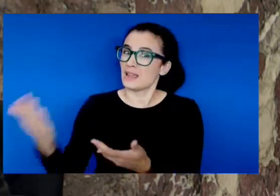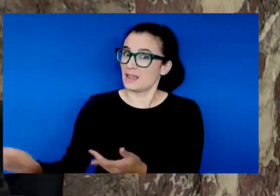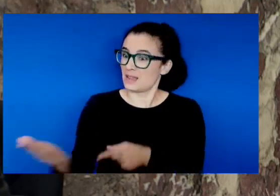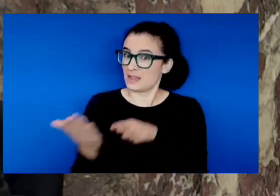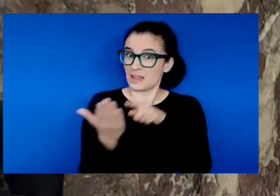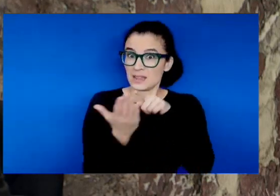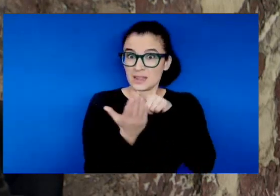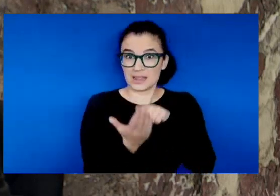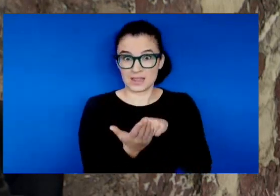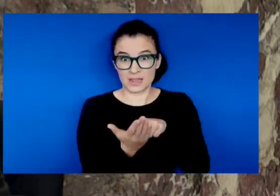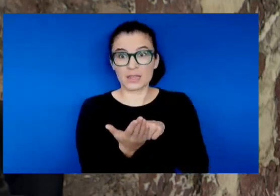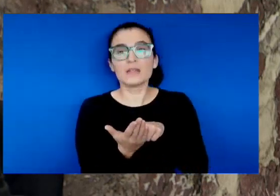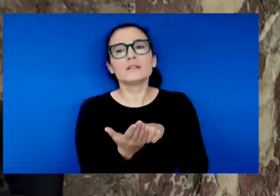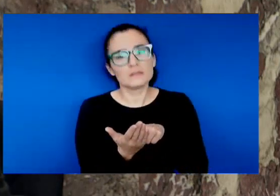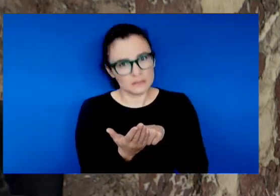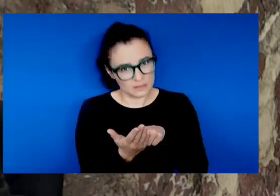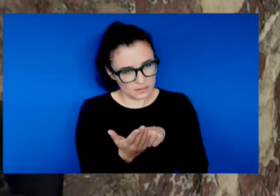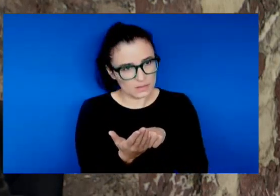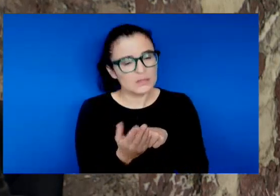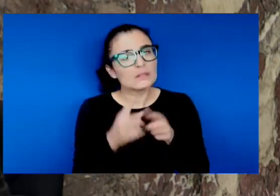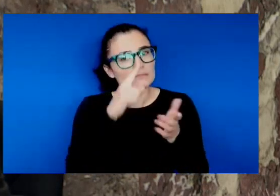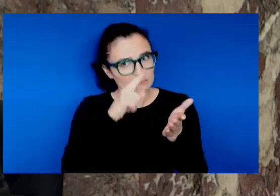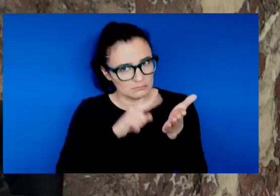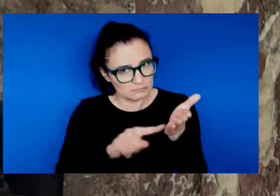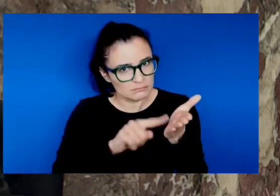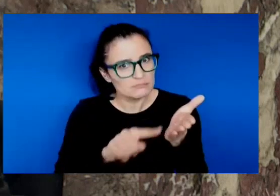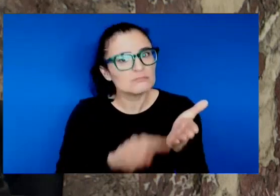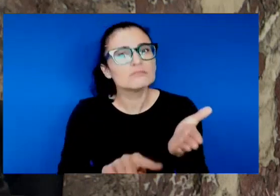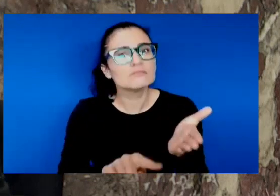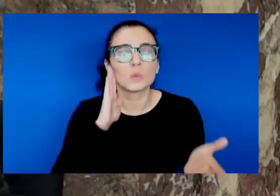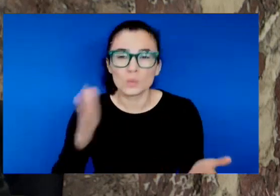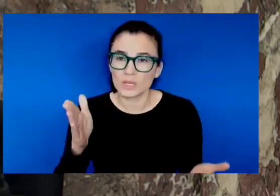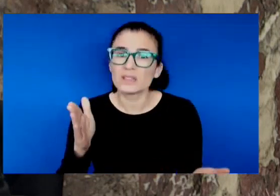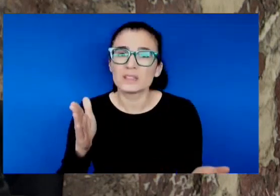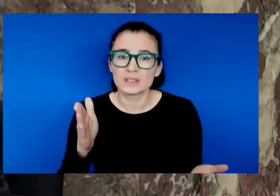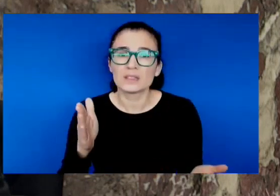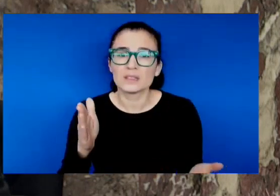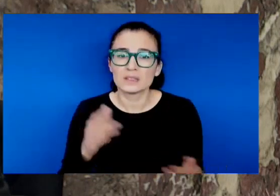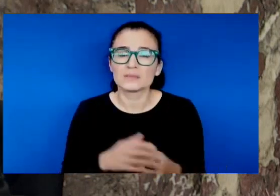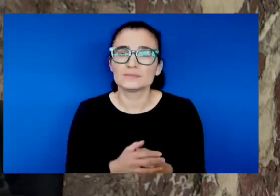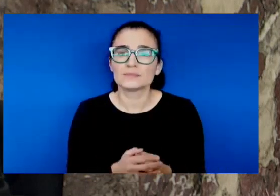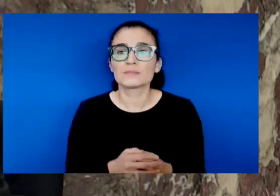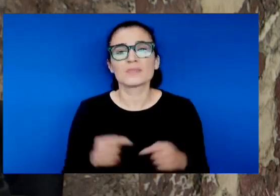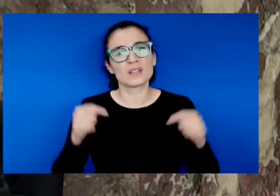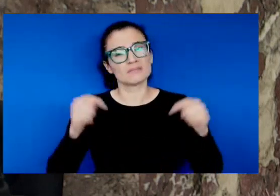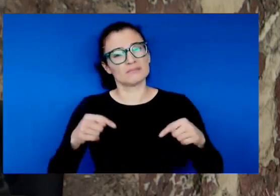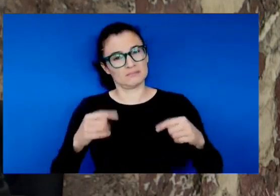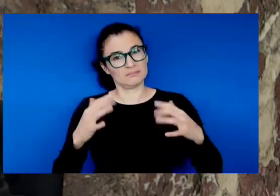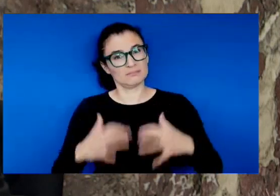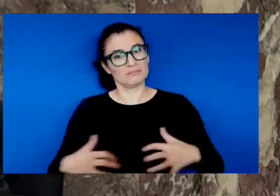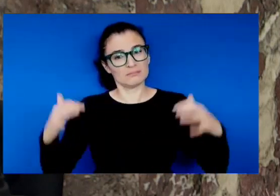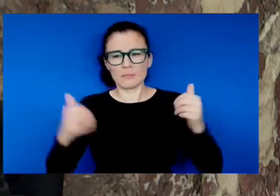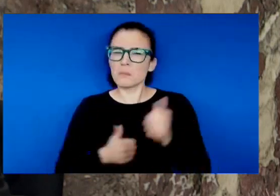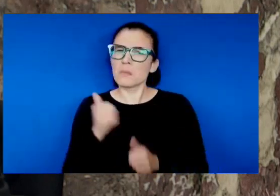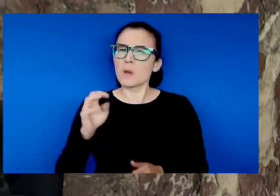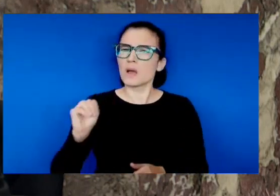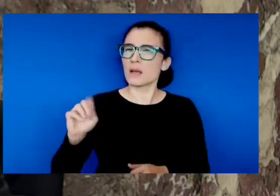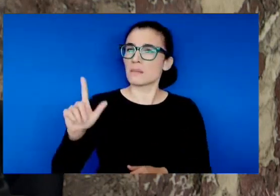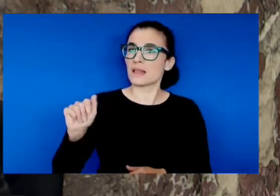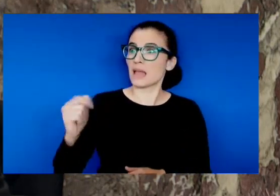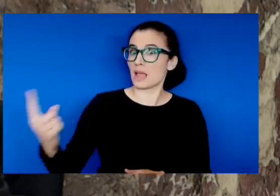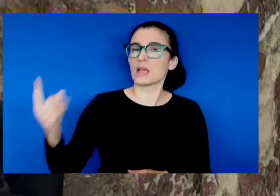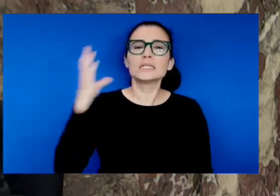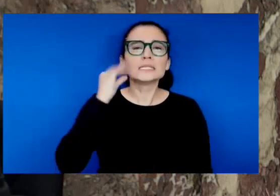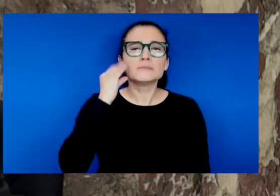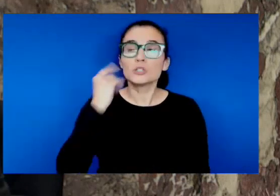That's the experience of most members of the House, but also in general, to improve the number of doctors. We've done that by working with doctors.